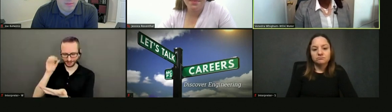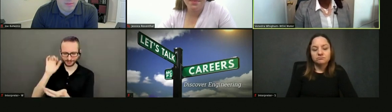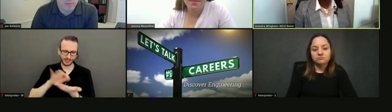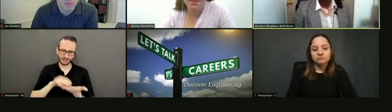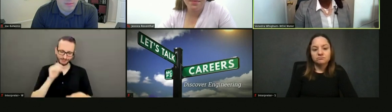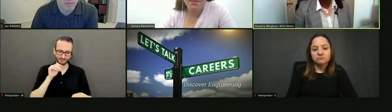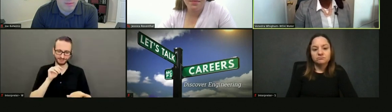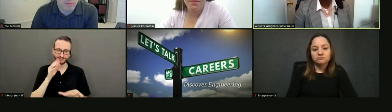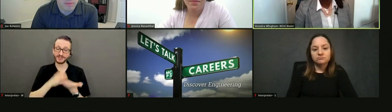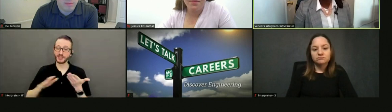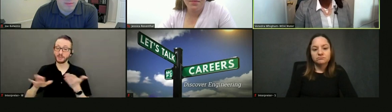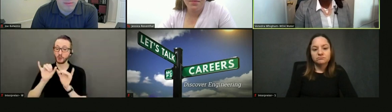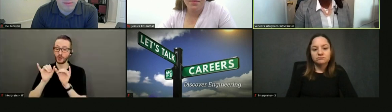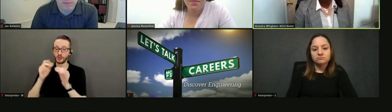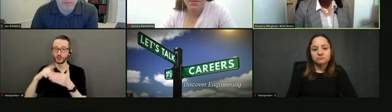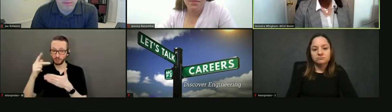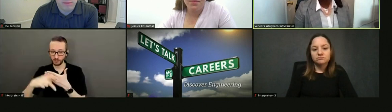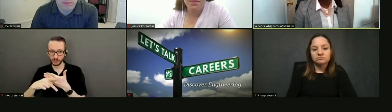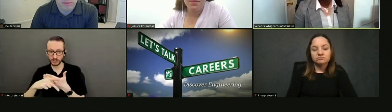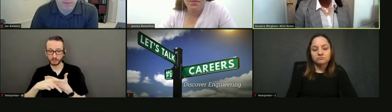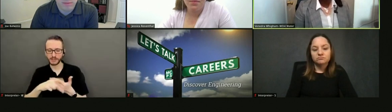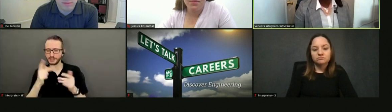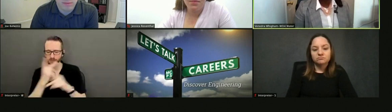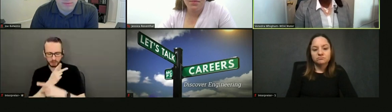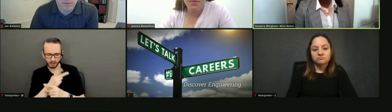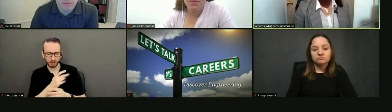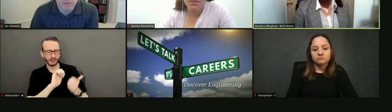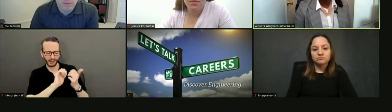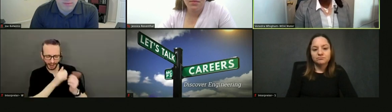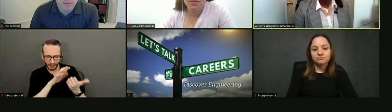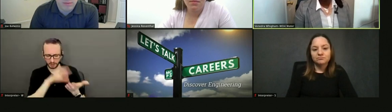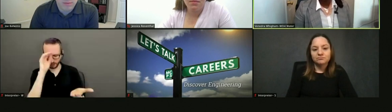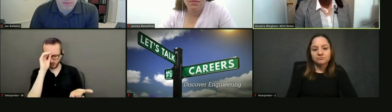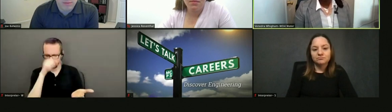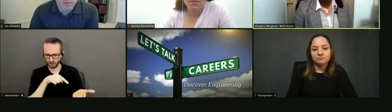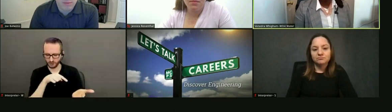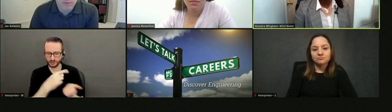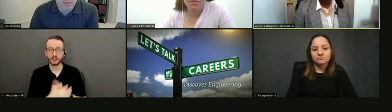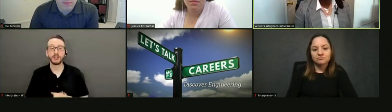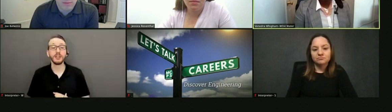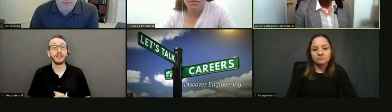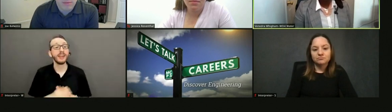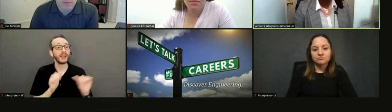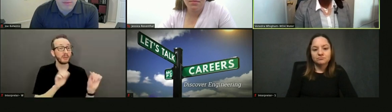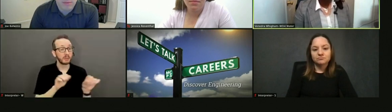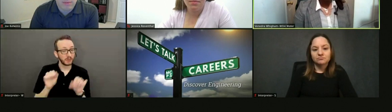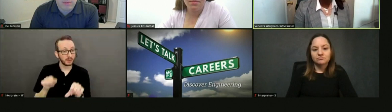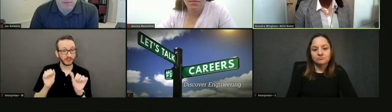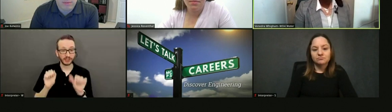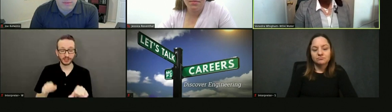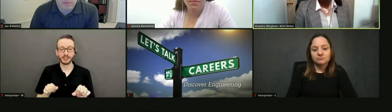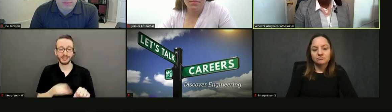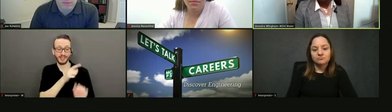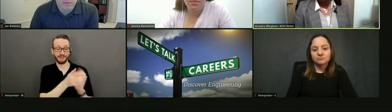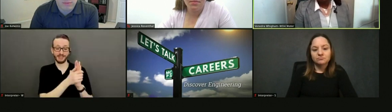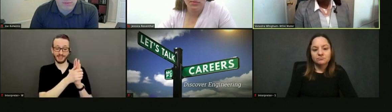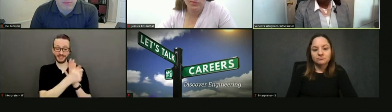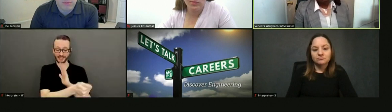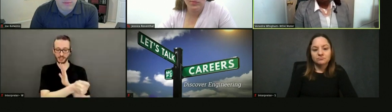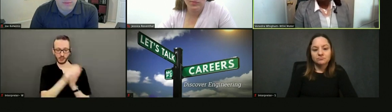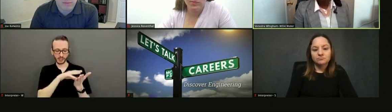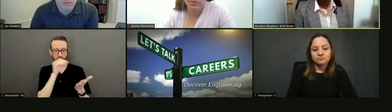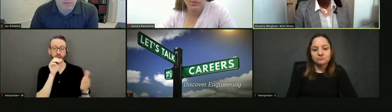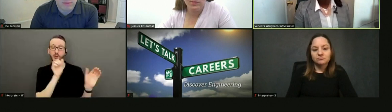engineering programs prepare you to do, is learn how to learn. And then being able to cross and transfer those skills